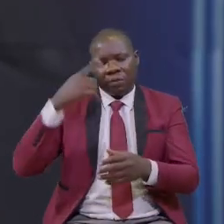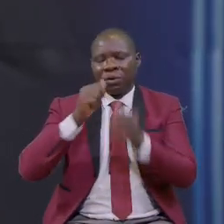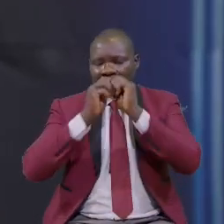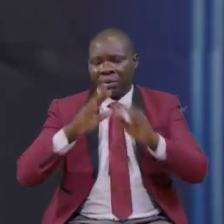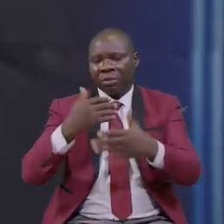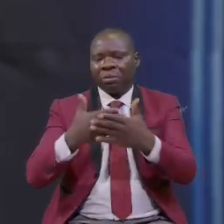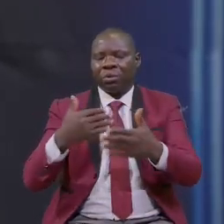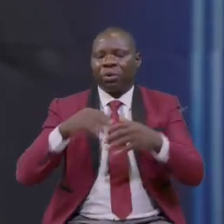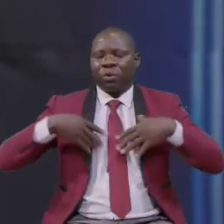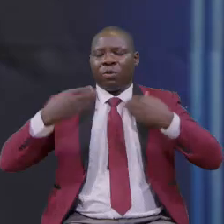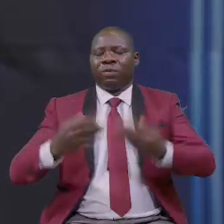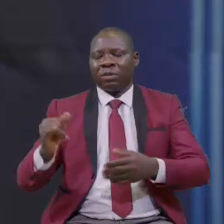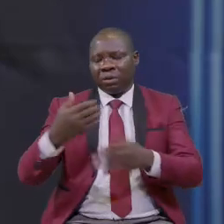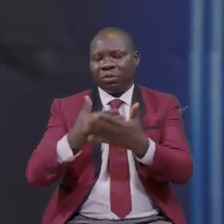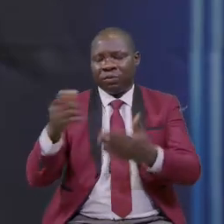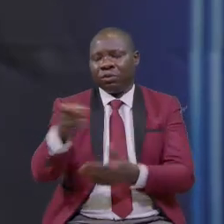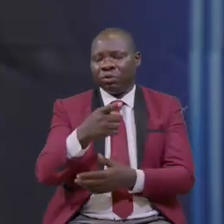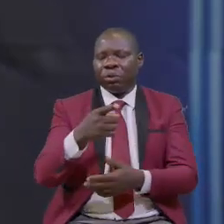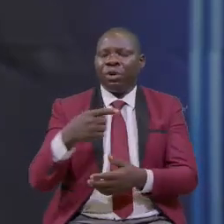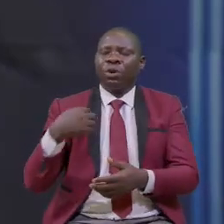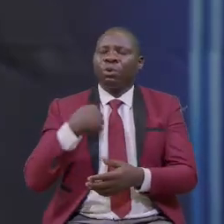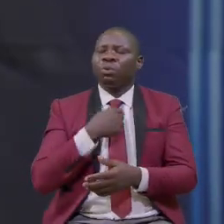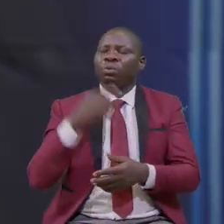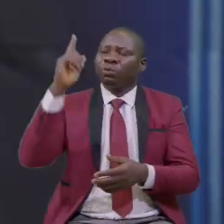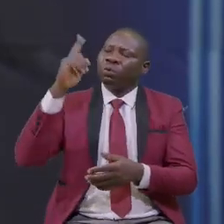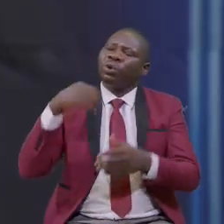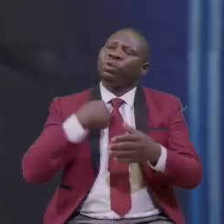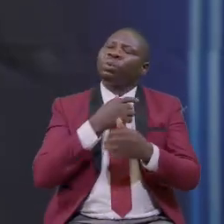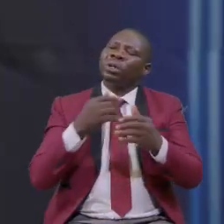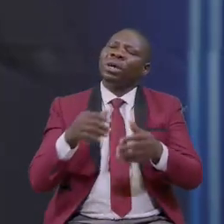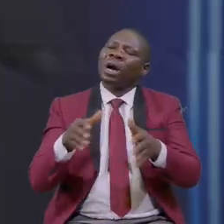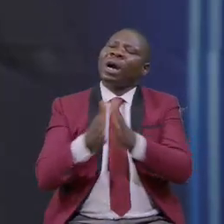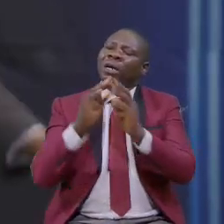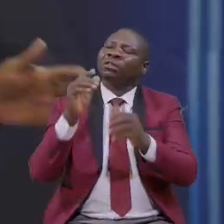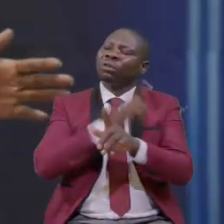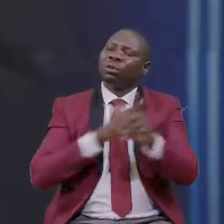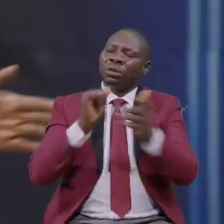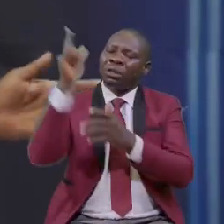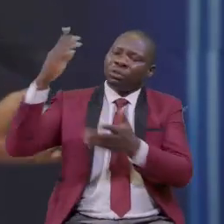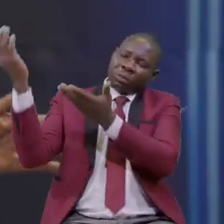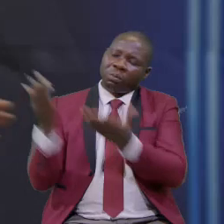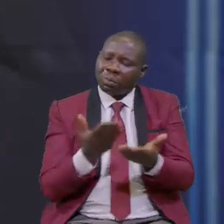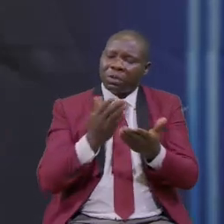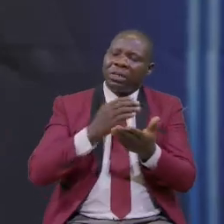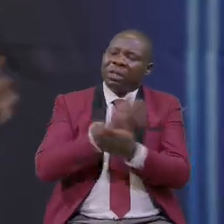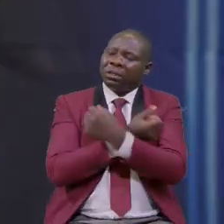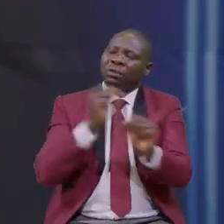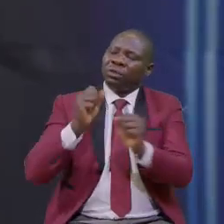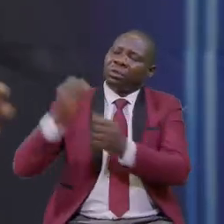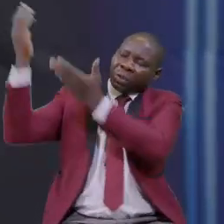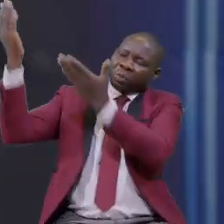pray, Lord, bring salvation, bring forgiveness, bring freedom to everyone now